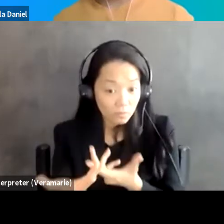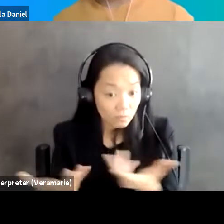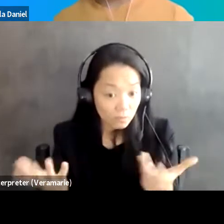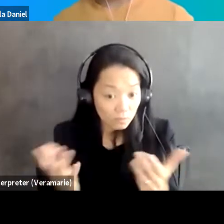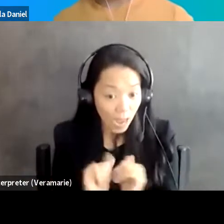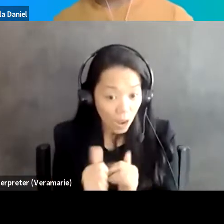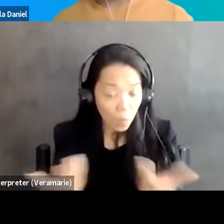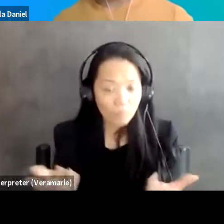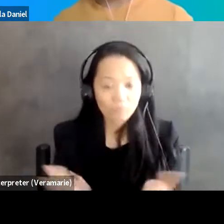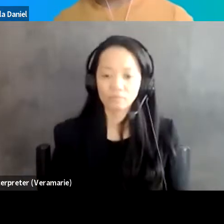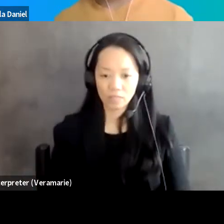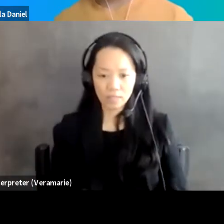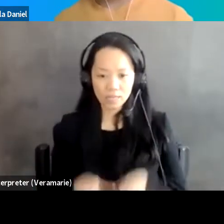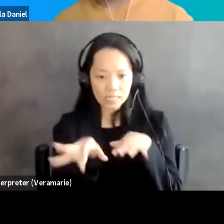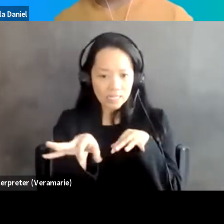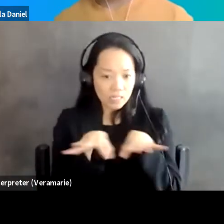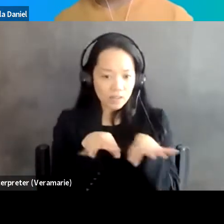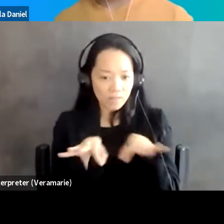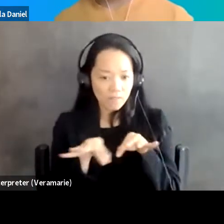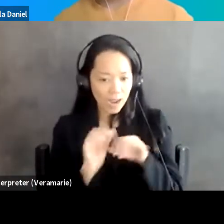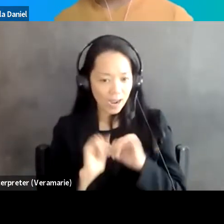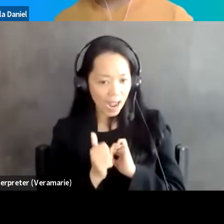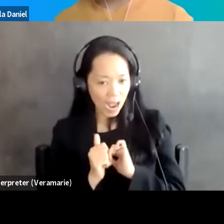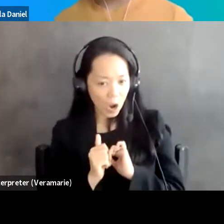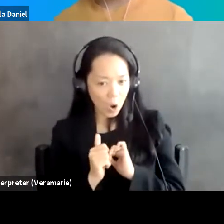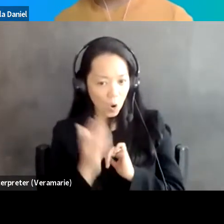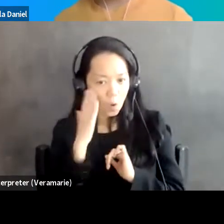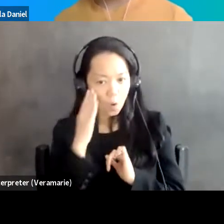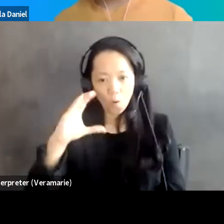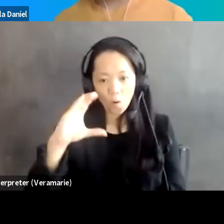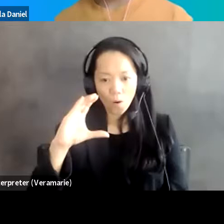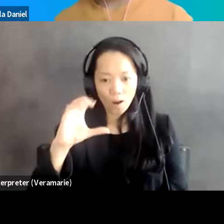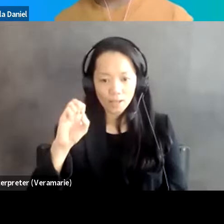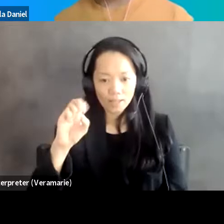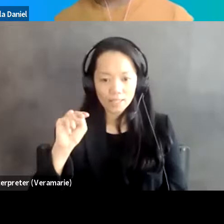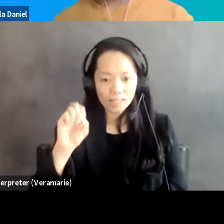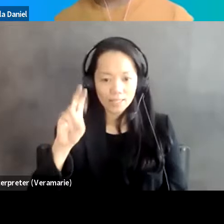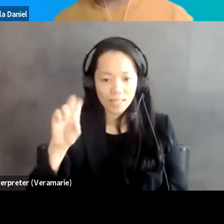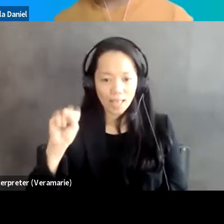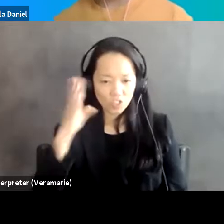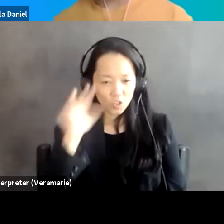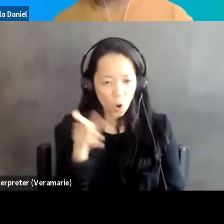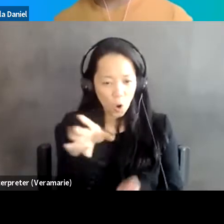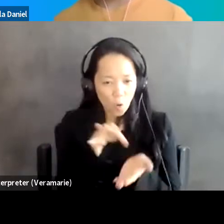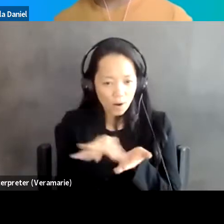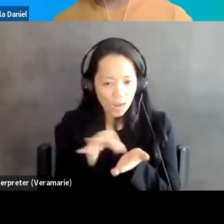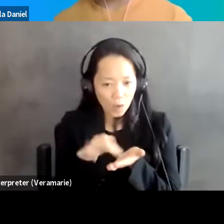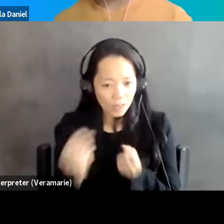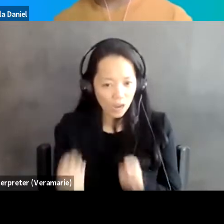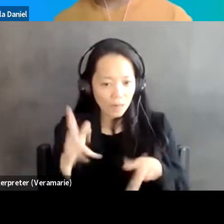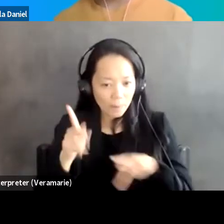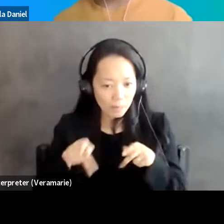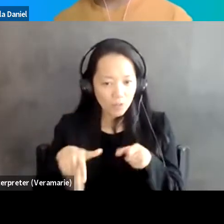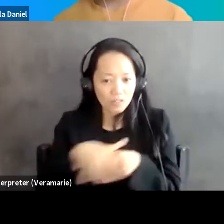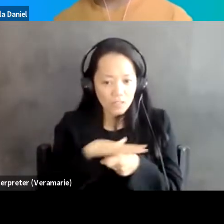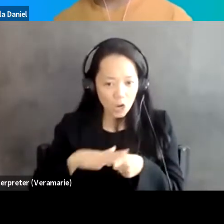That's largely defined by the census count, which we are still waiting on. So